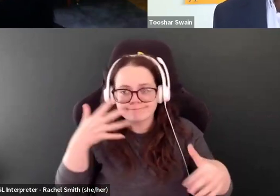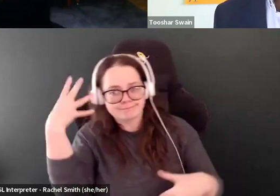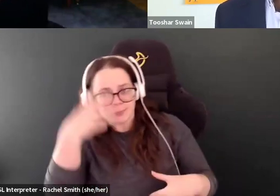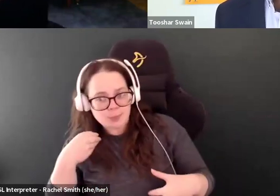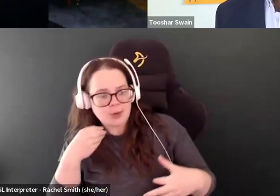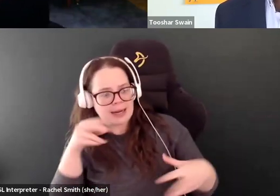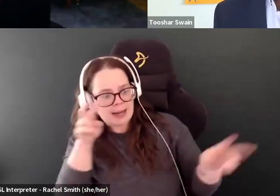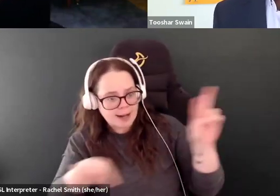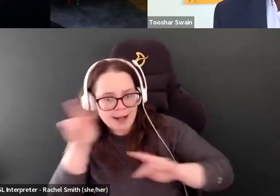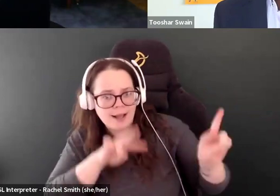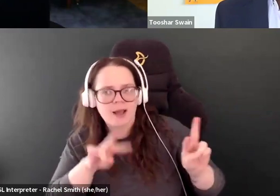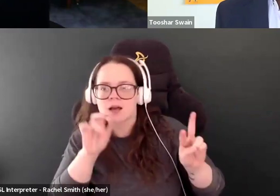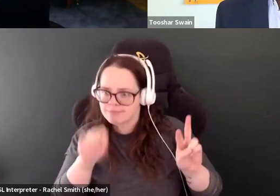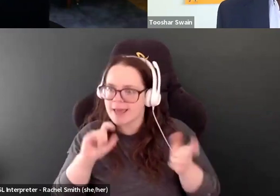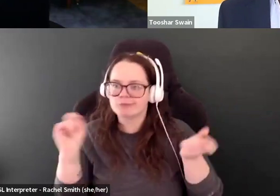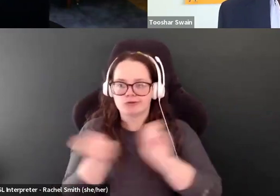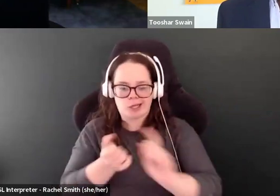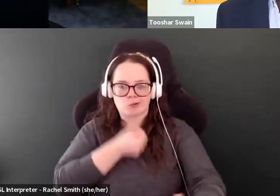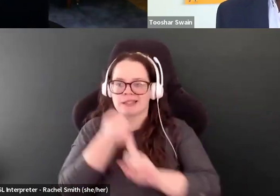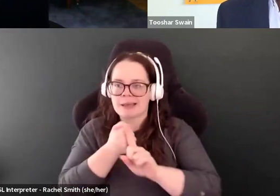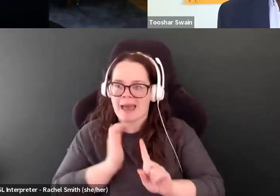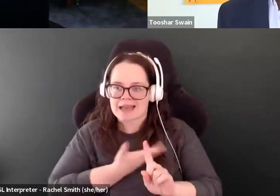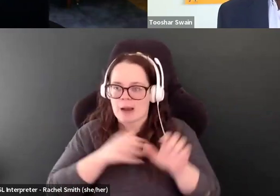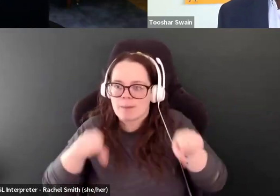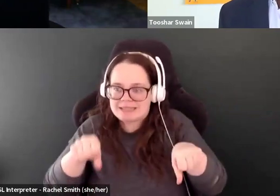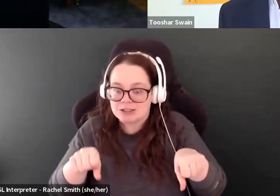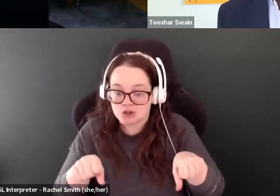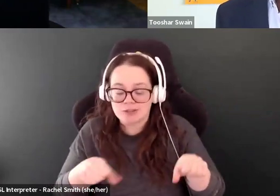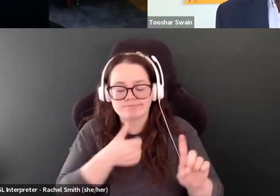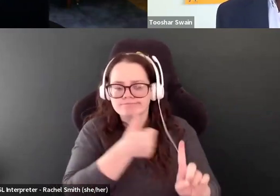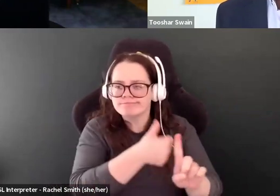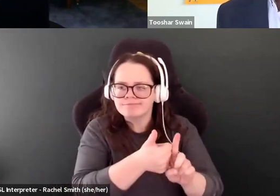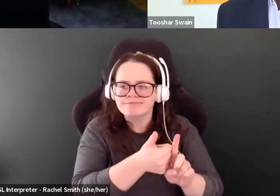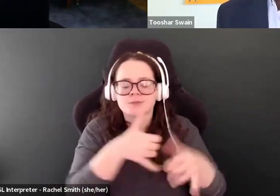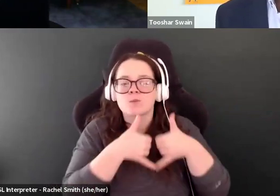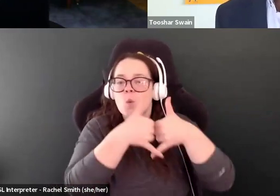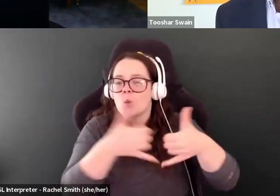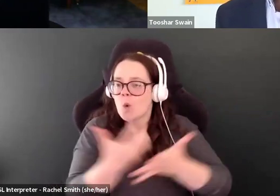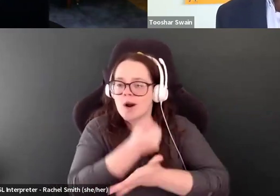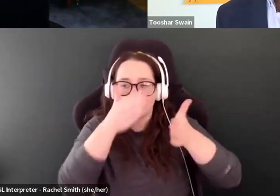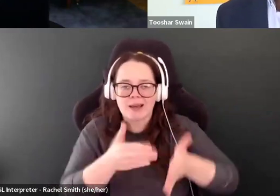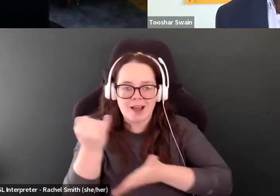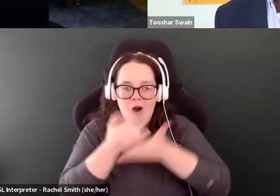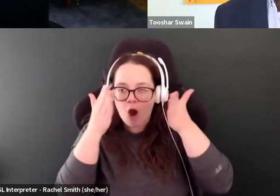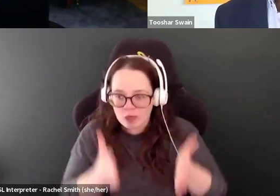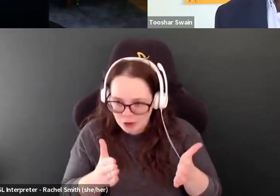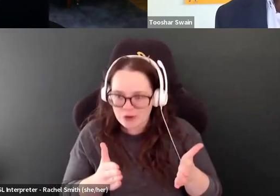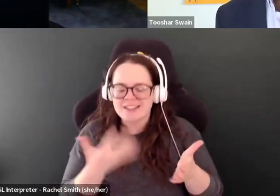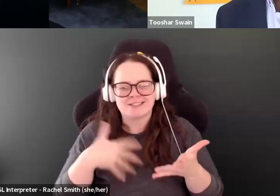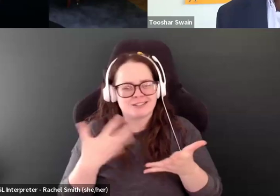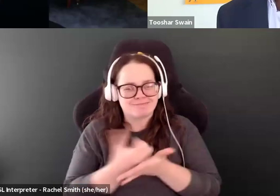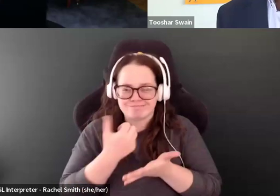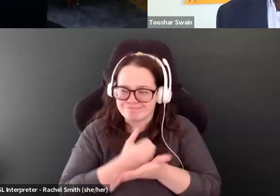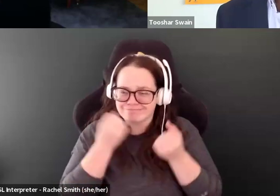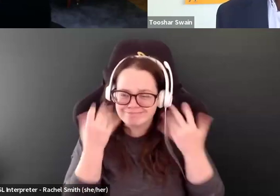Dr. Magsamen is an award-winning author, having published 8 books, and her newest book, Your Brain on Art: How the